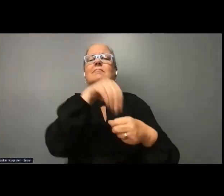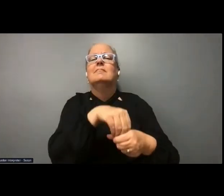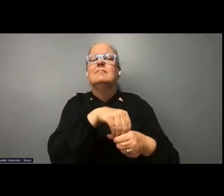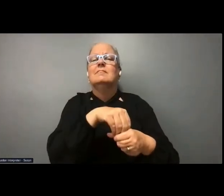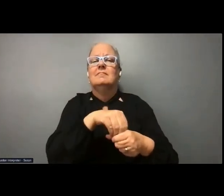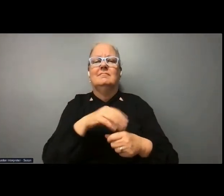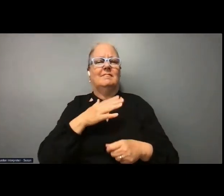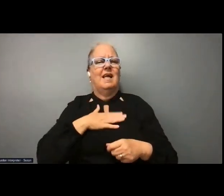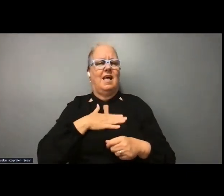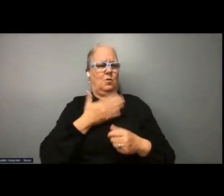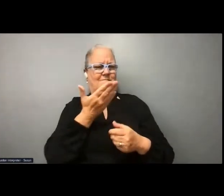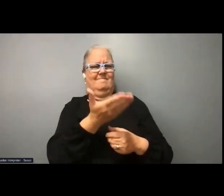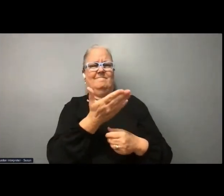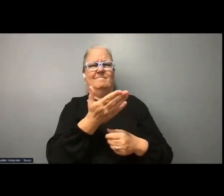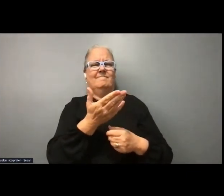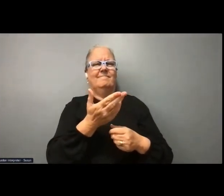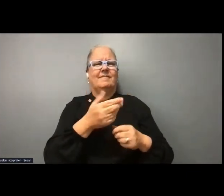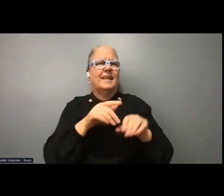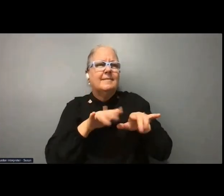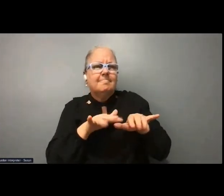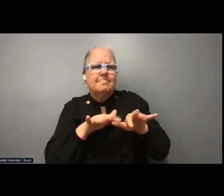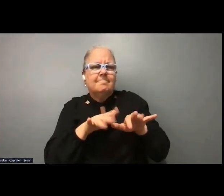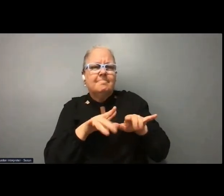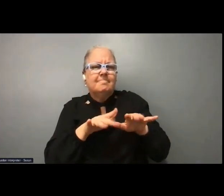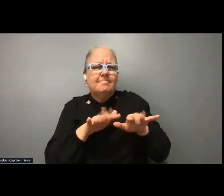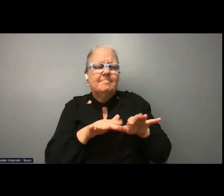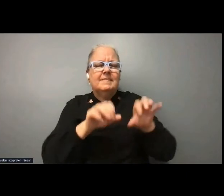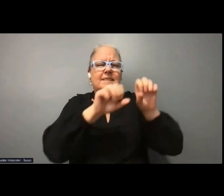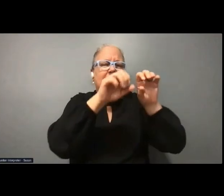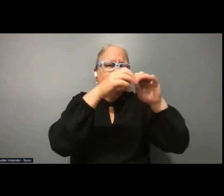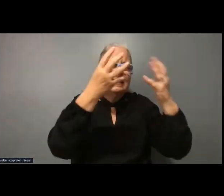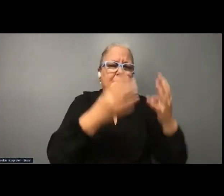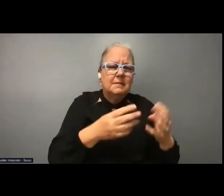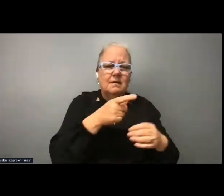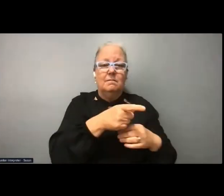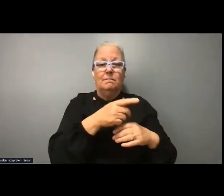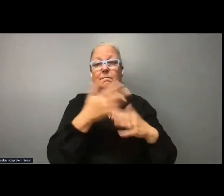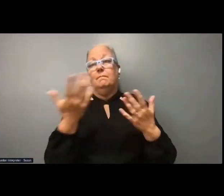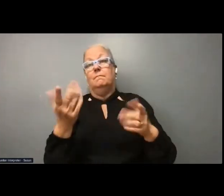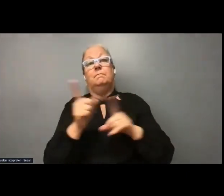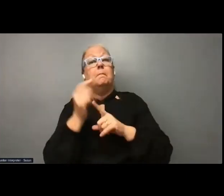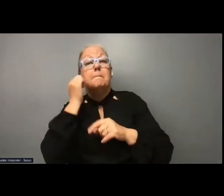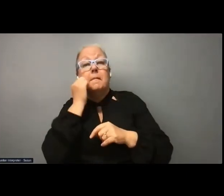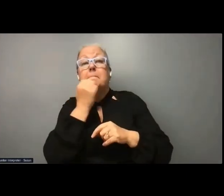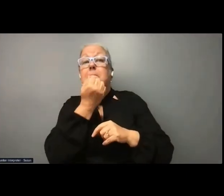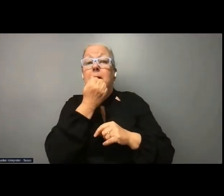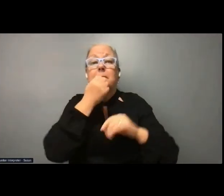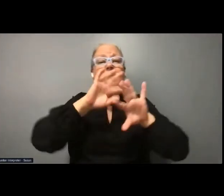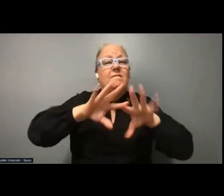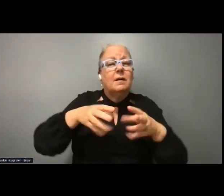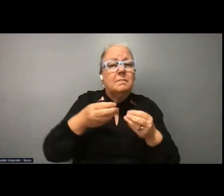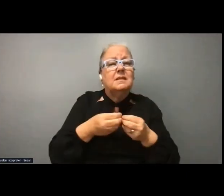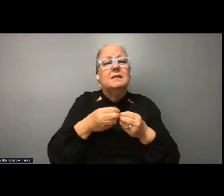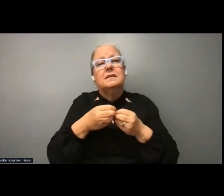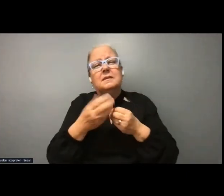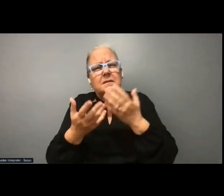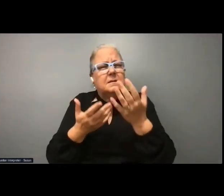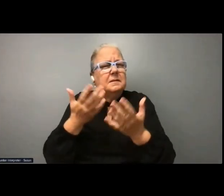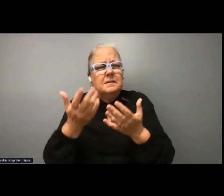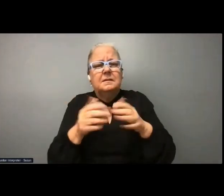to find a way where the parents can also maybe do that electronically, and they can